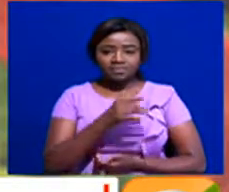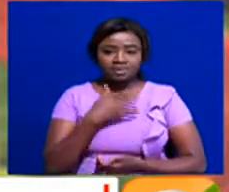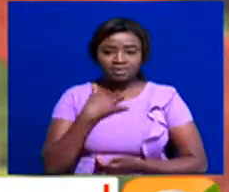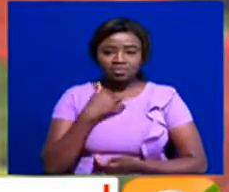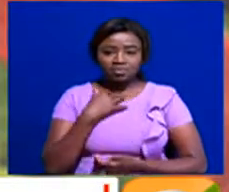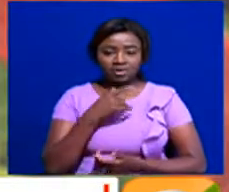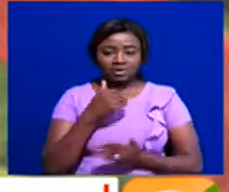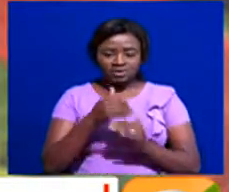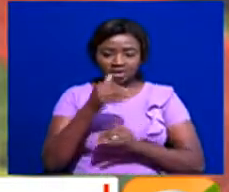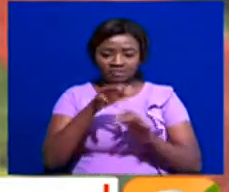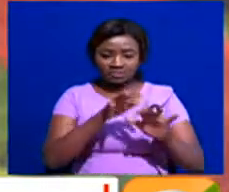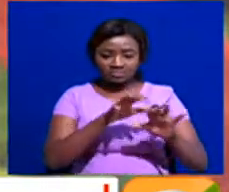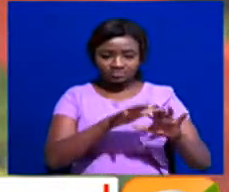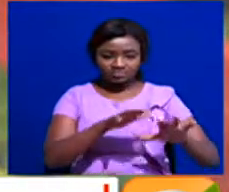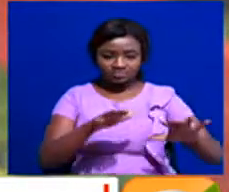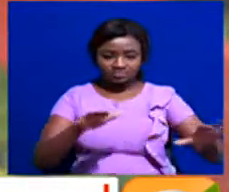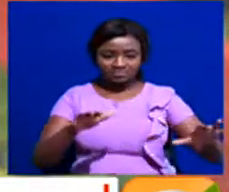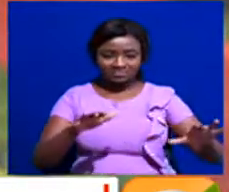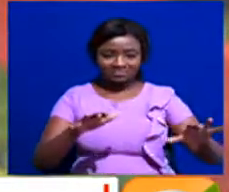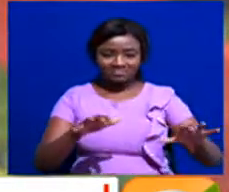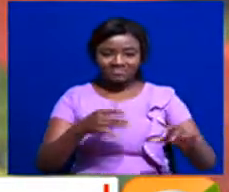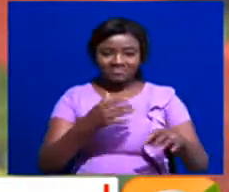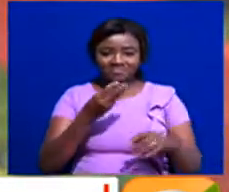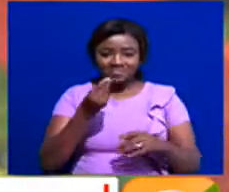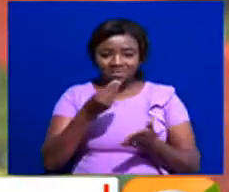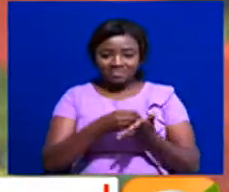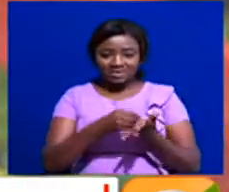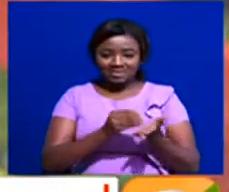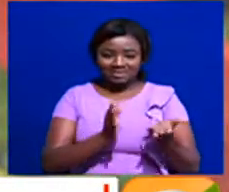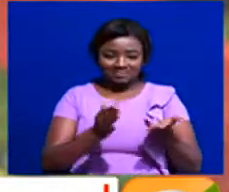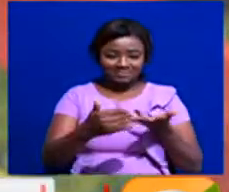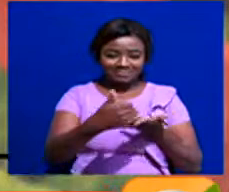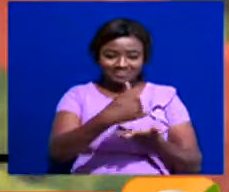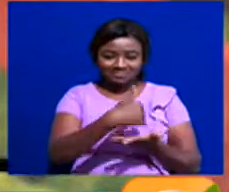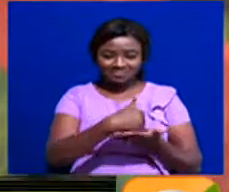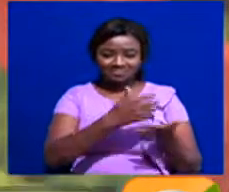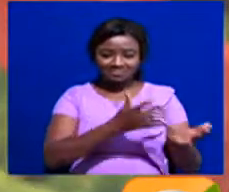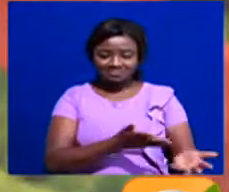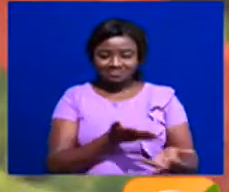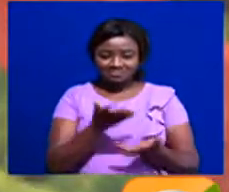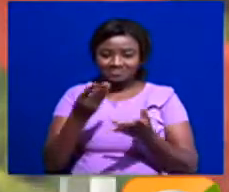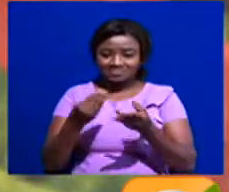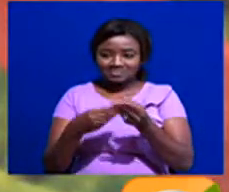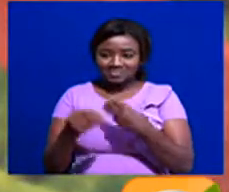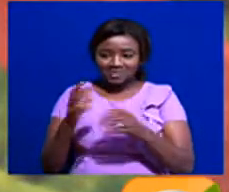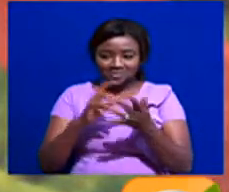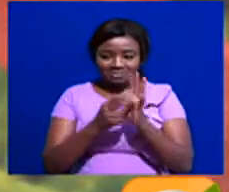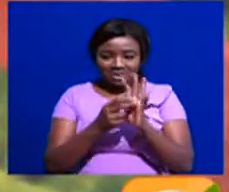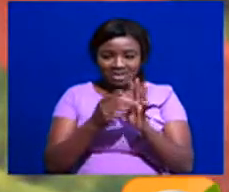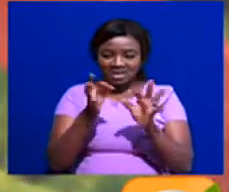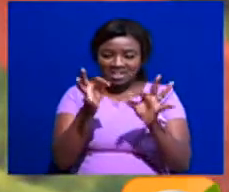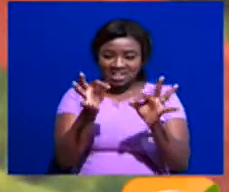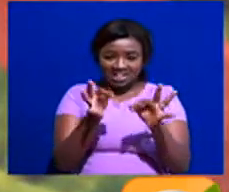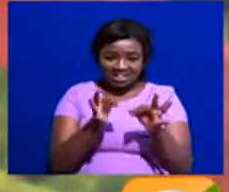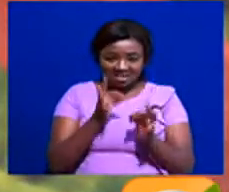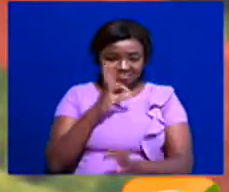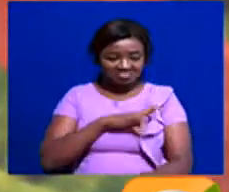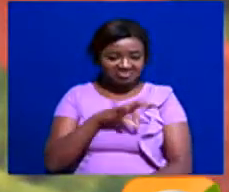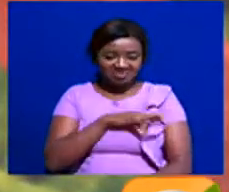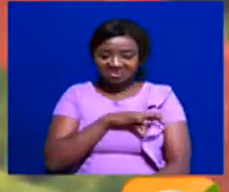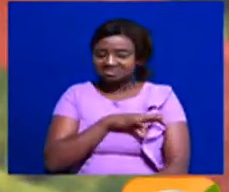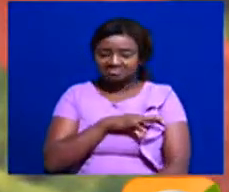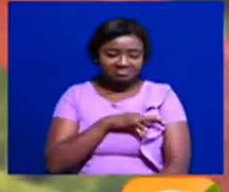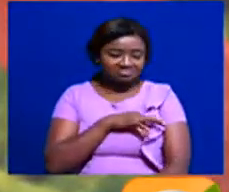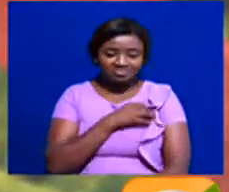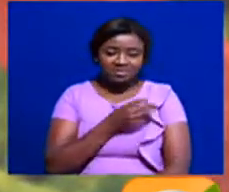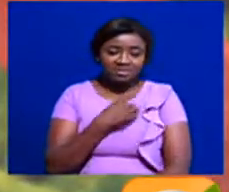take that gross income to be the money that they've gotten. They don't calculate what they used as the